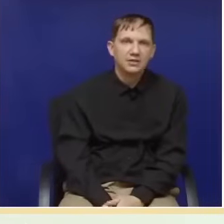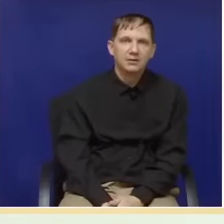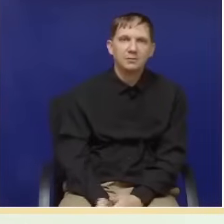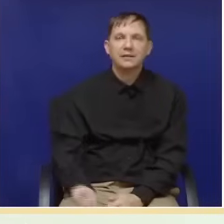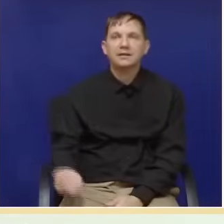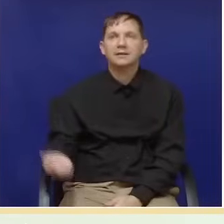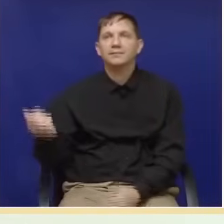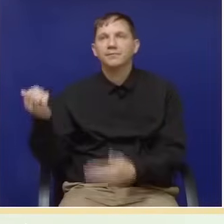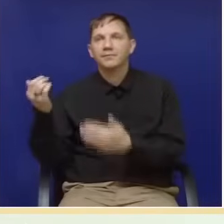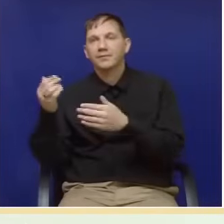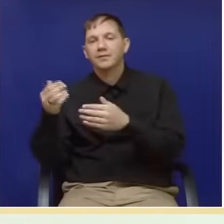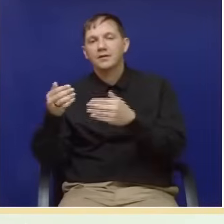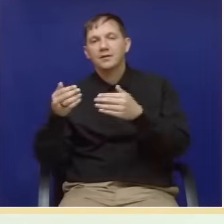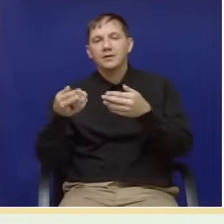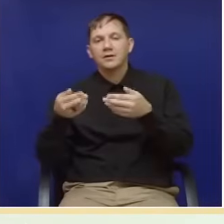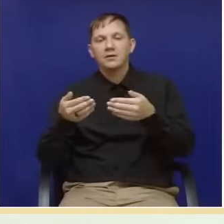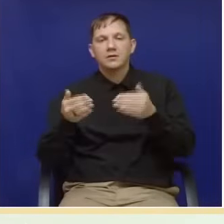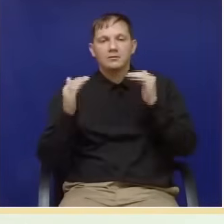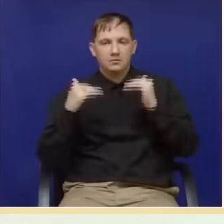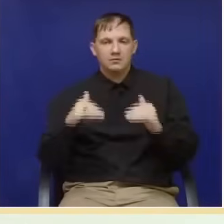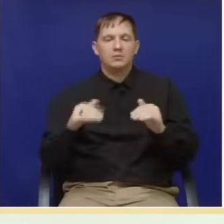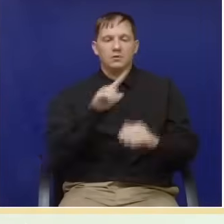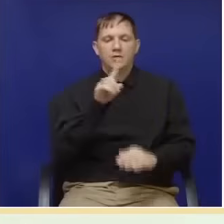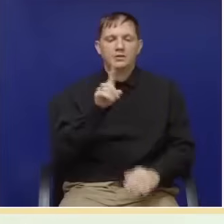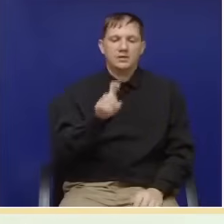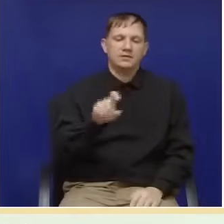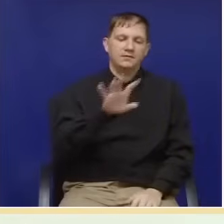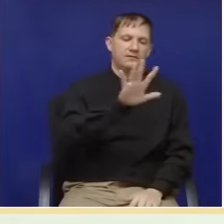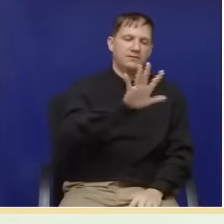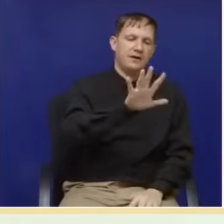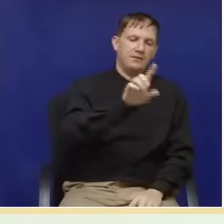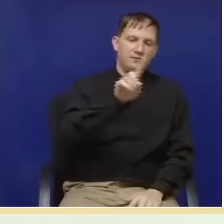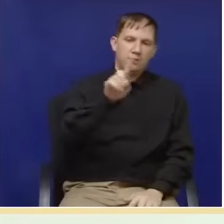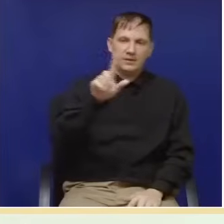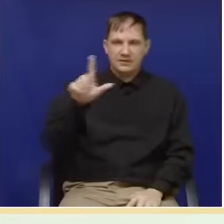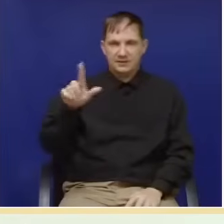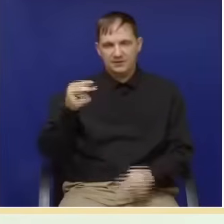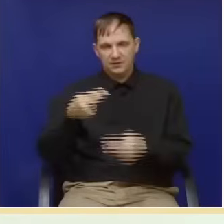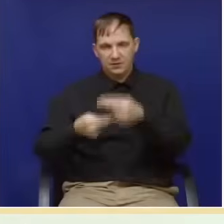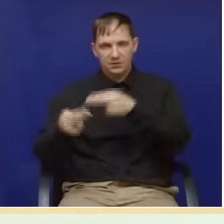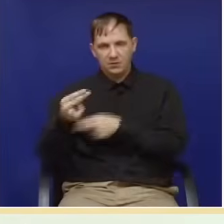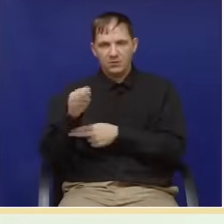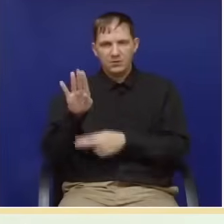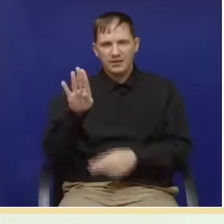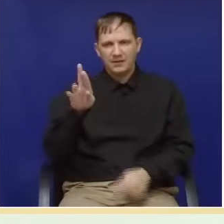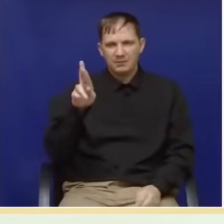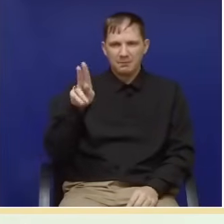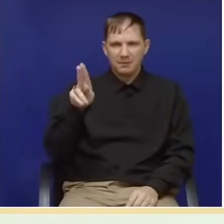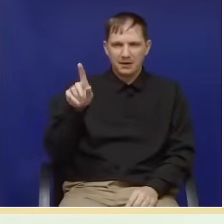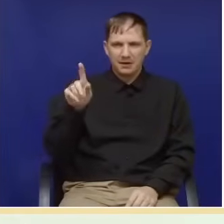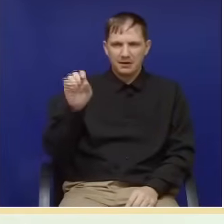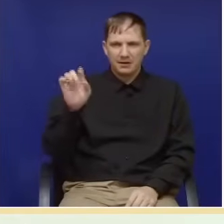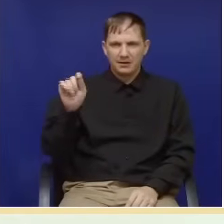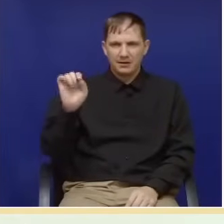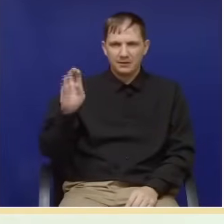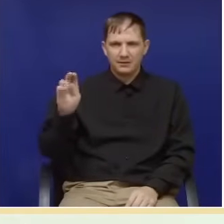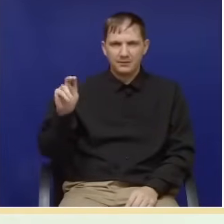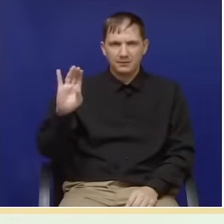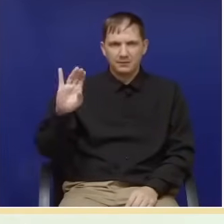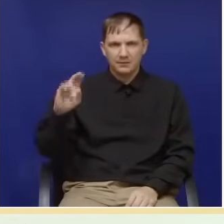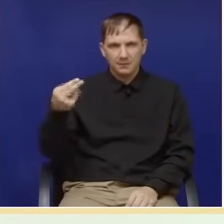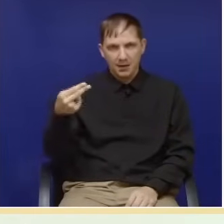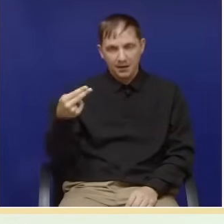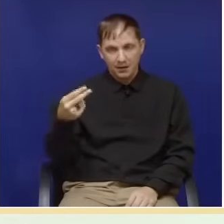members, question number 517 has been asked by the Honorable Breitenbach to the Acting Minister of Police. The question is whether he